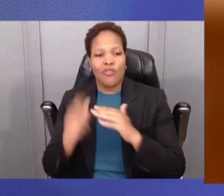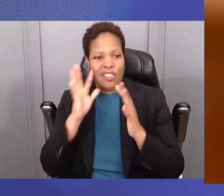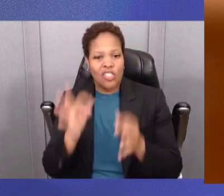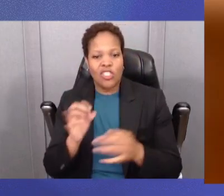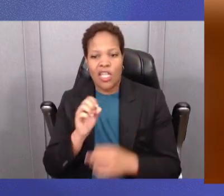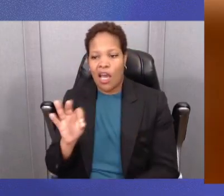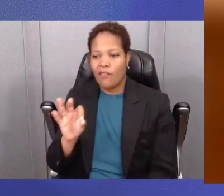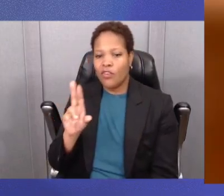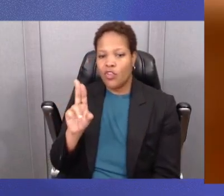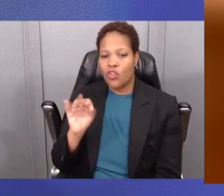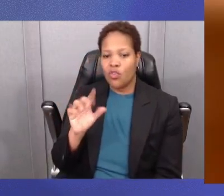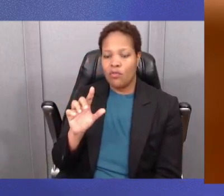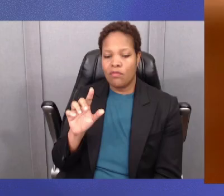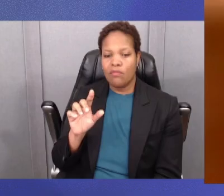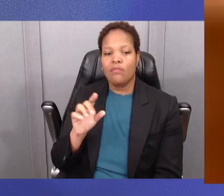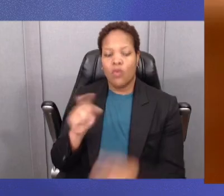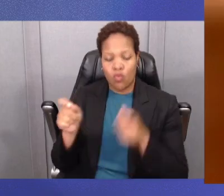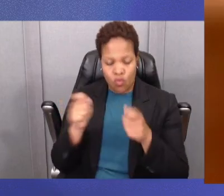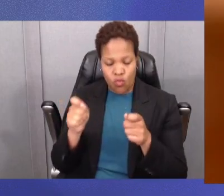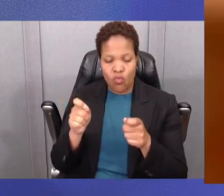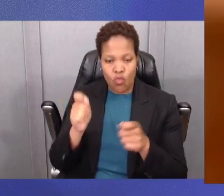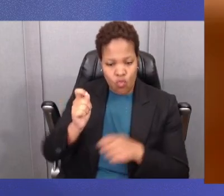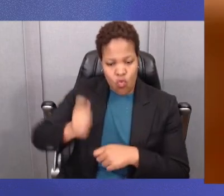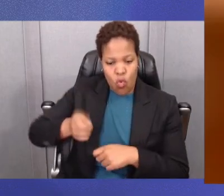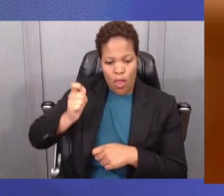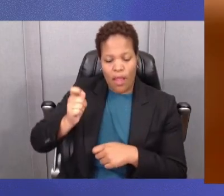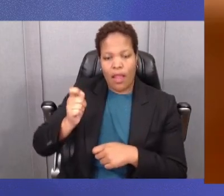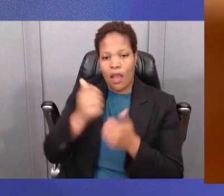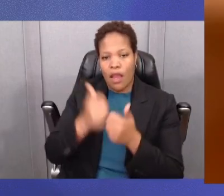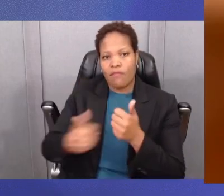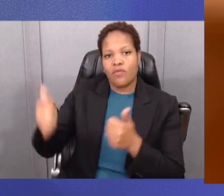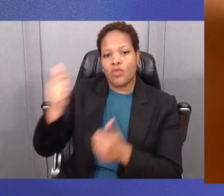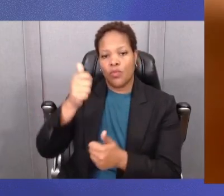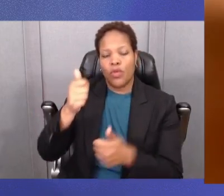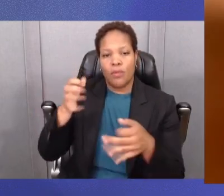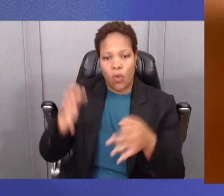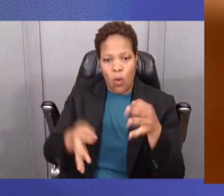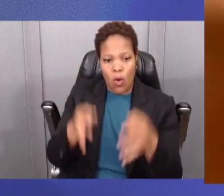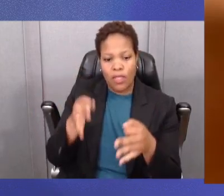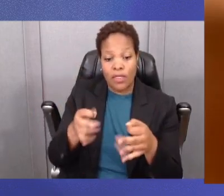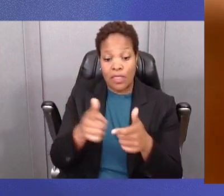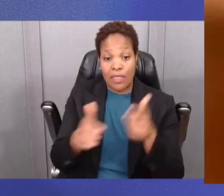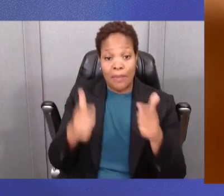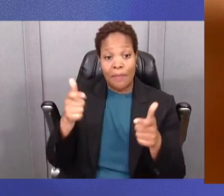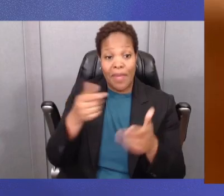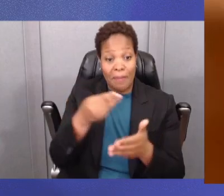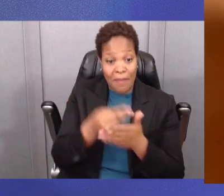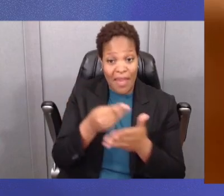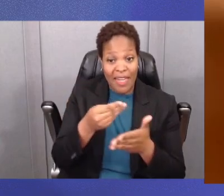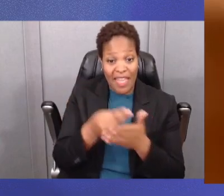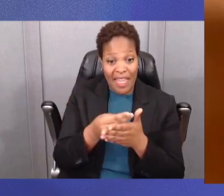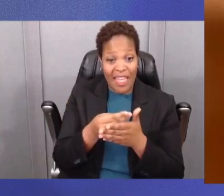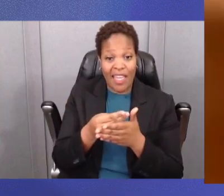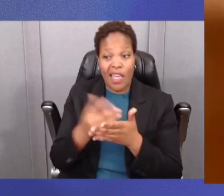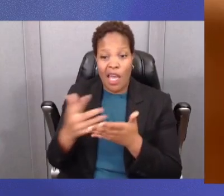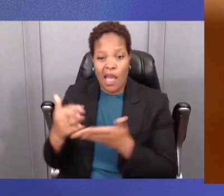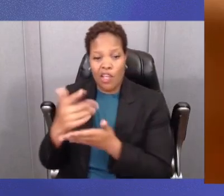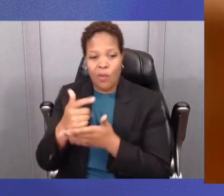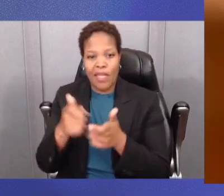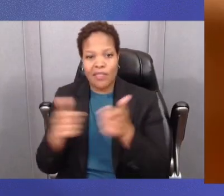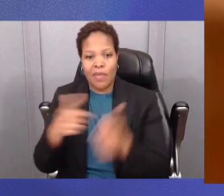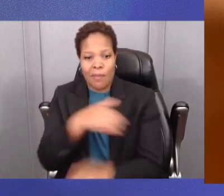ruling of the Supreme Court, big money accumulates big power, which then protects the big